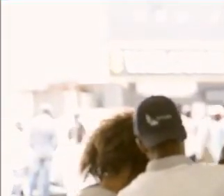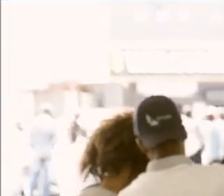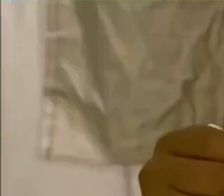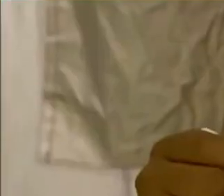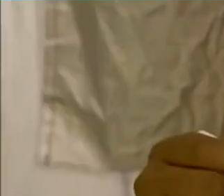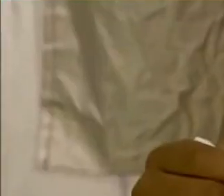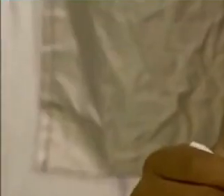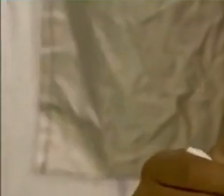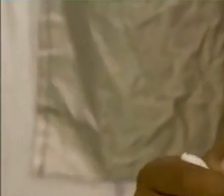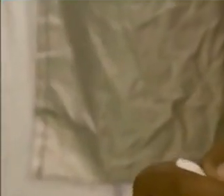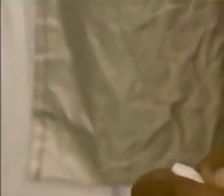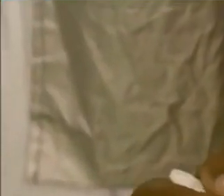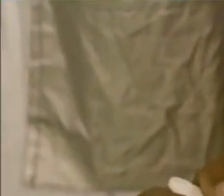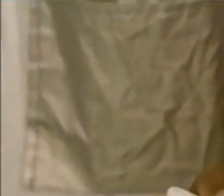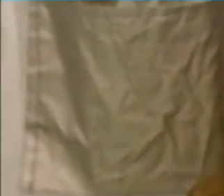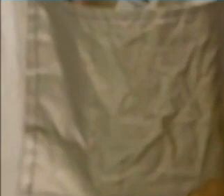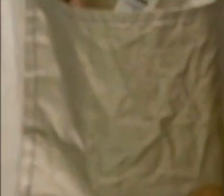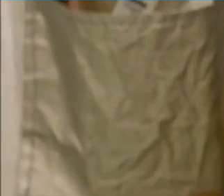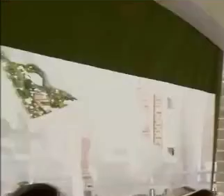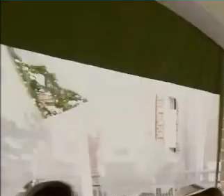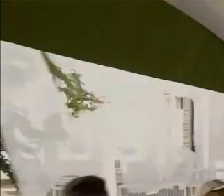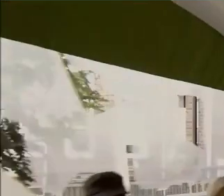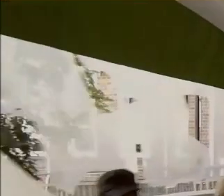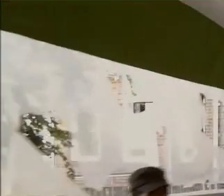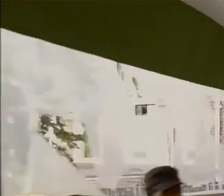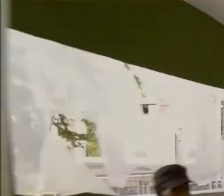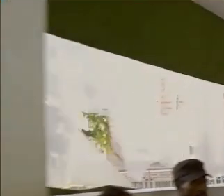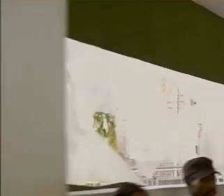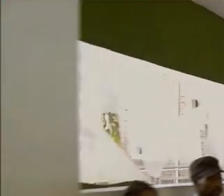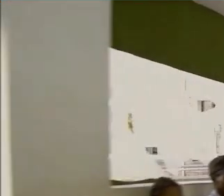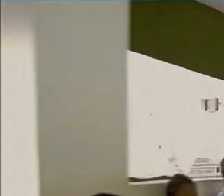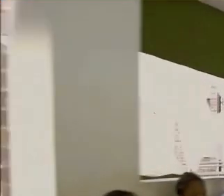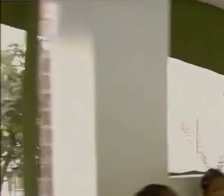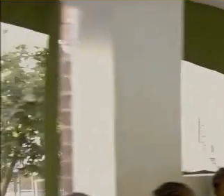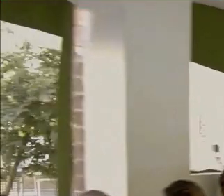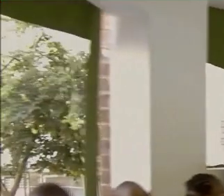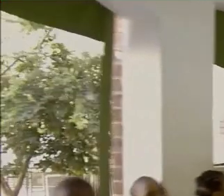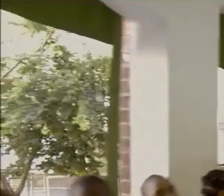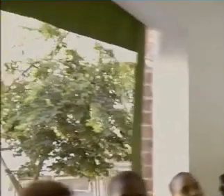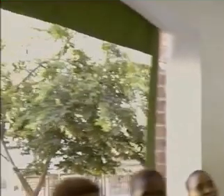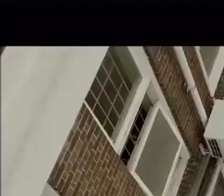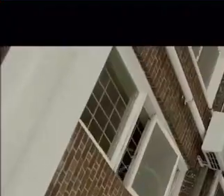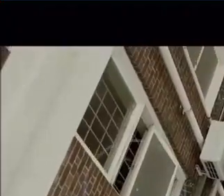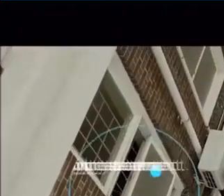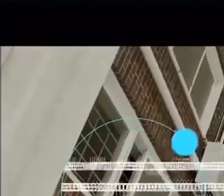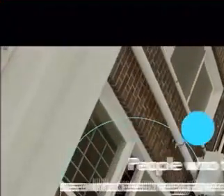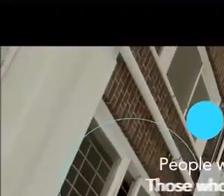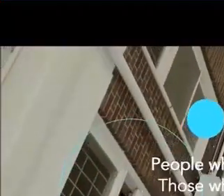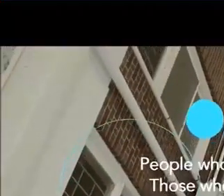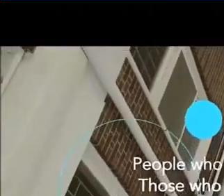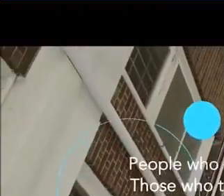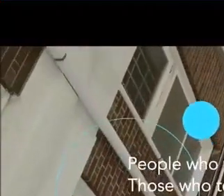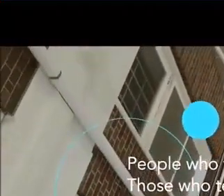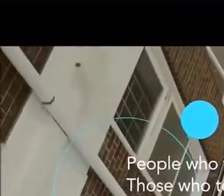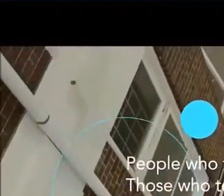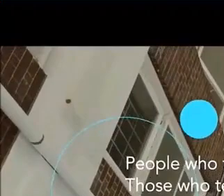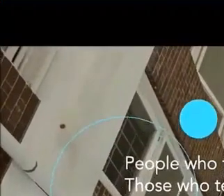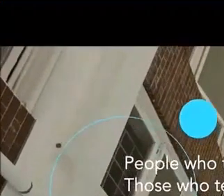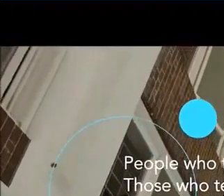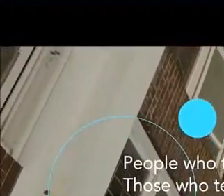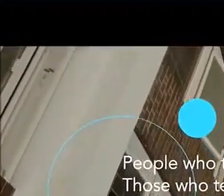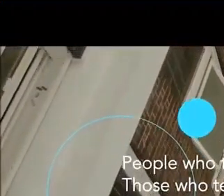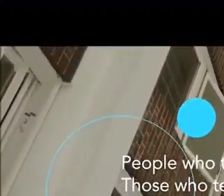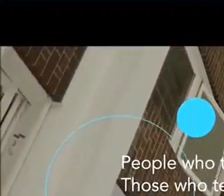to do. What I like about it is the fact that one does it in his own space, total privacy. So you get to know your own results by